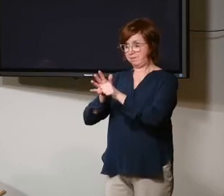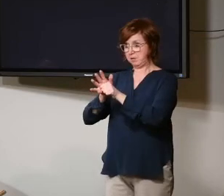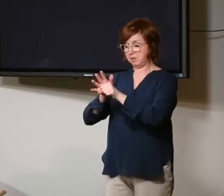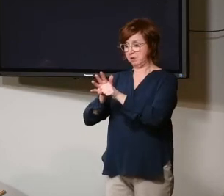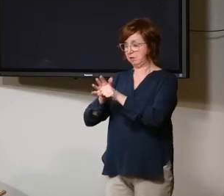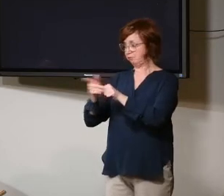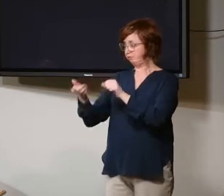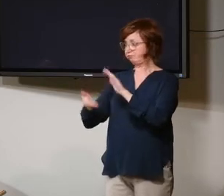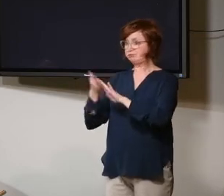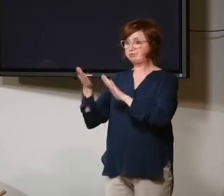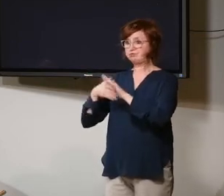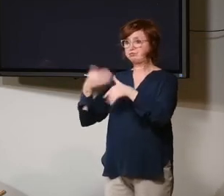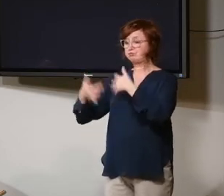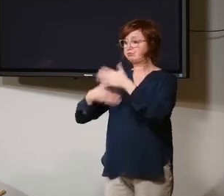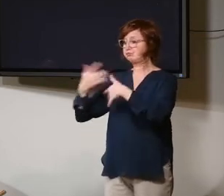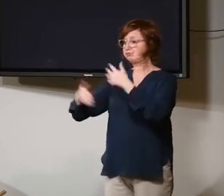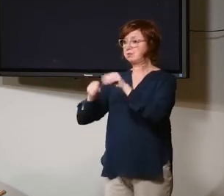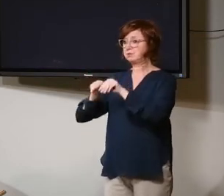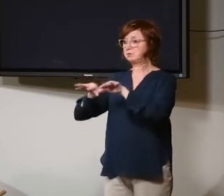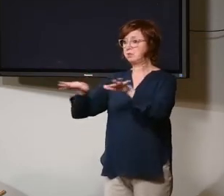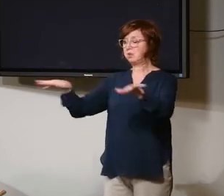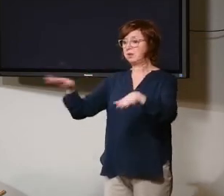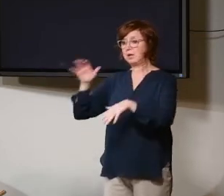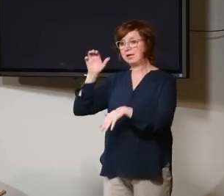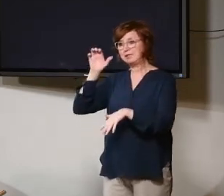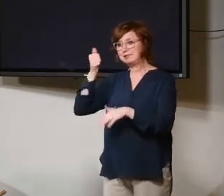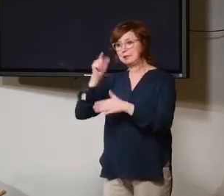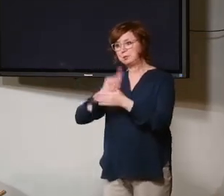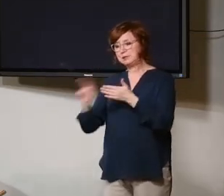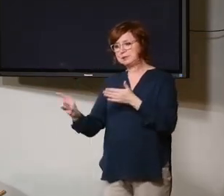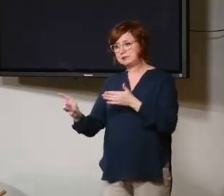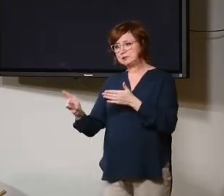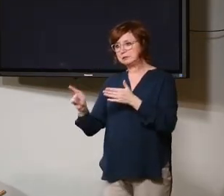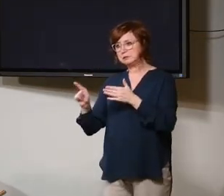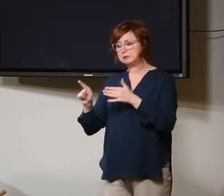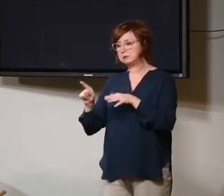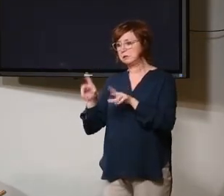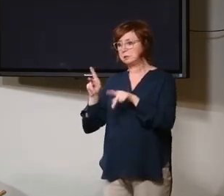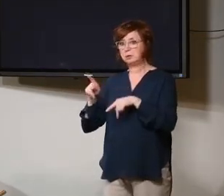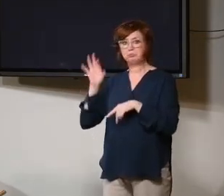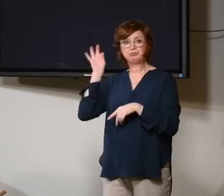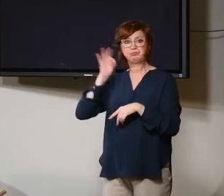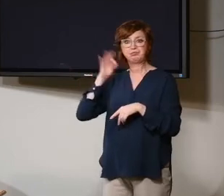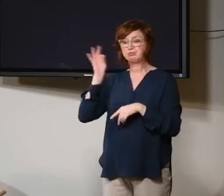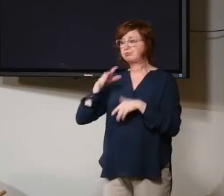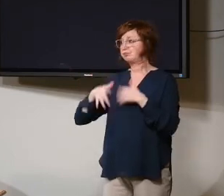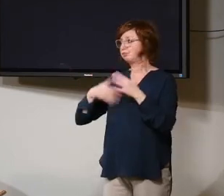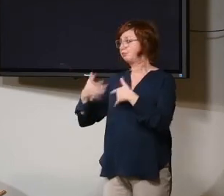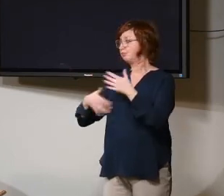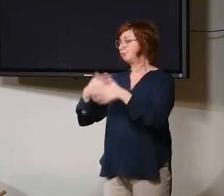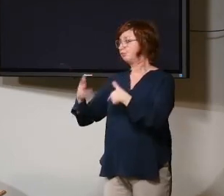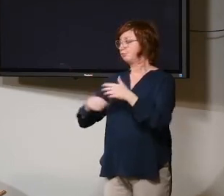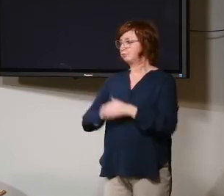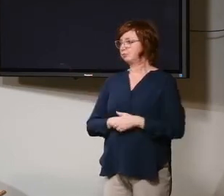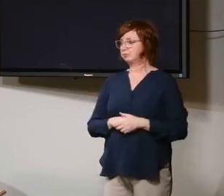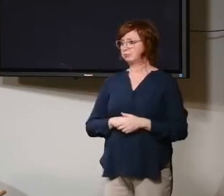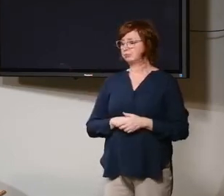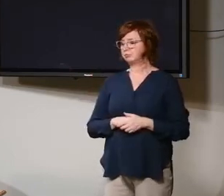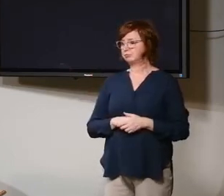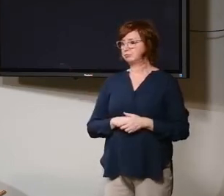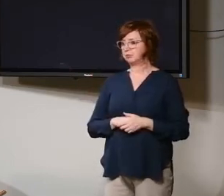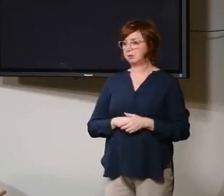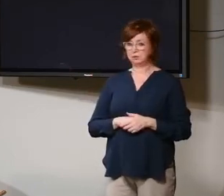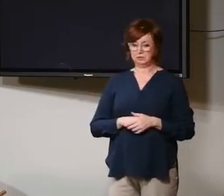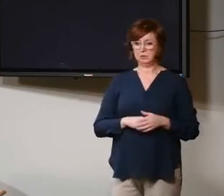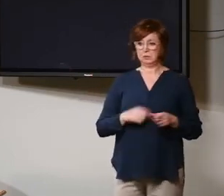operate there or spread there for 10 weeks unchecked because they didn't know what that was. We were,